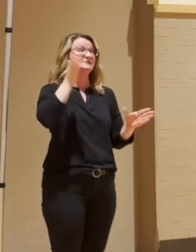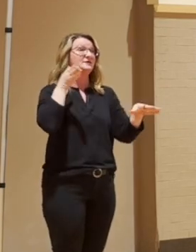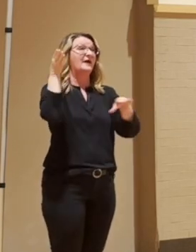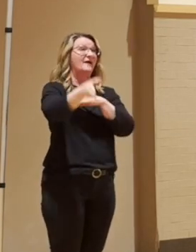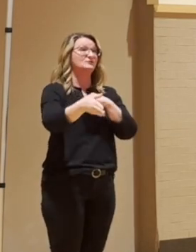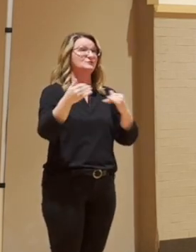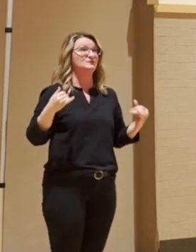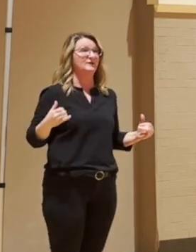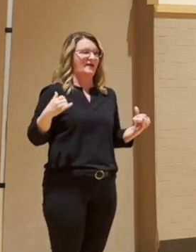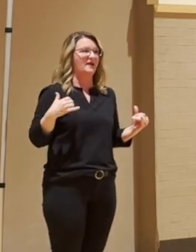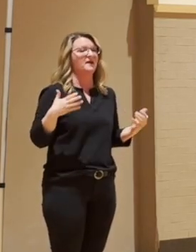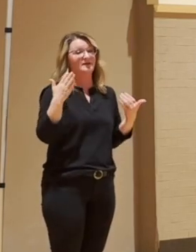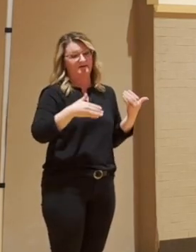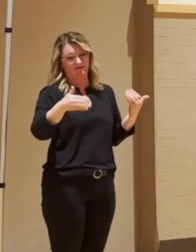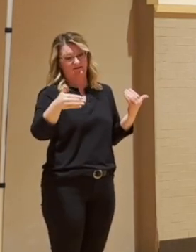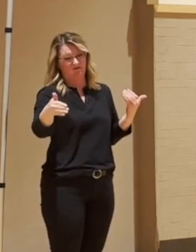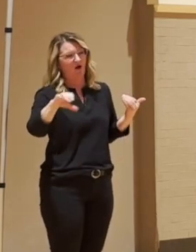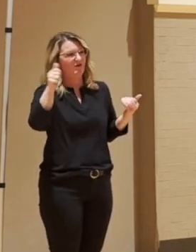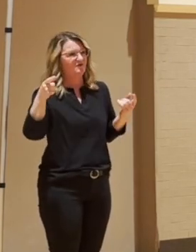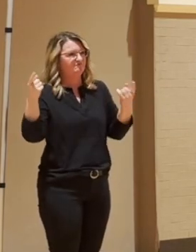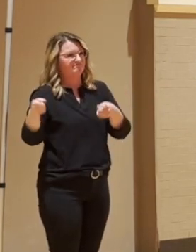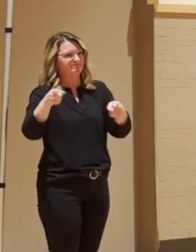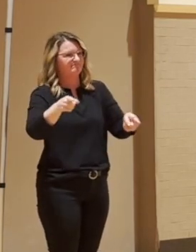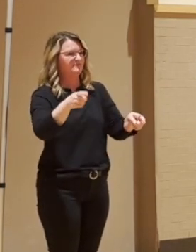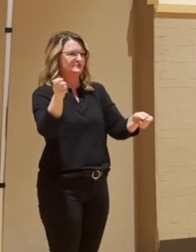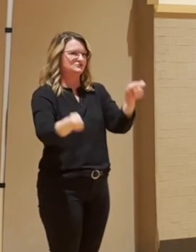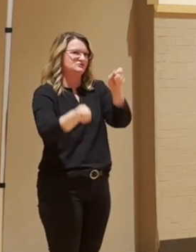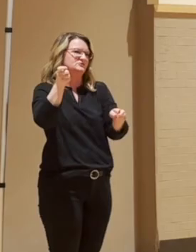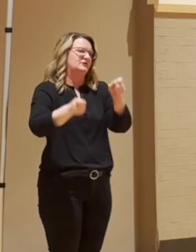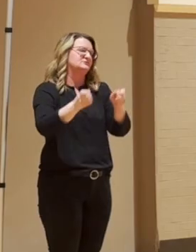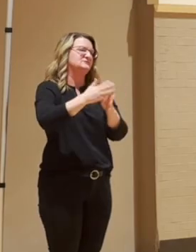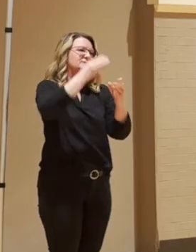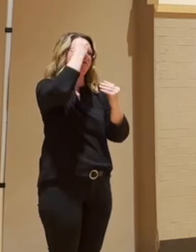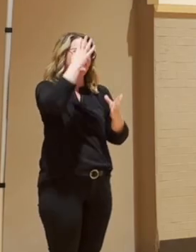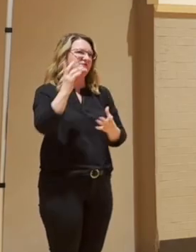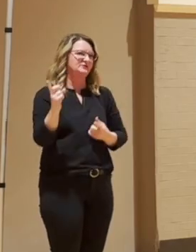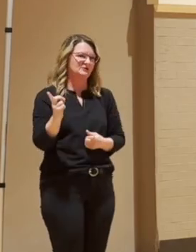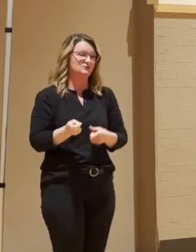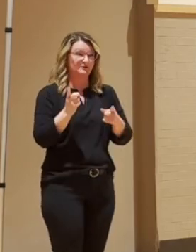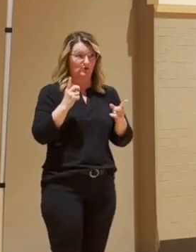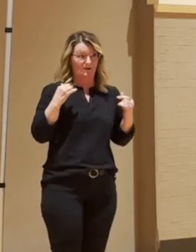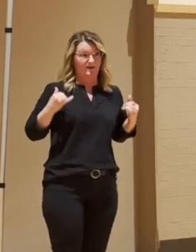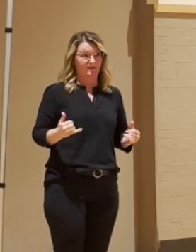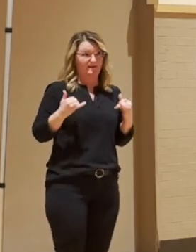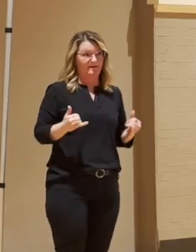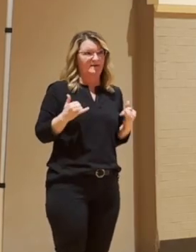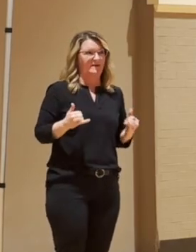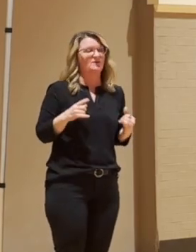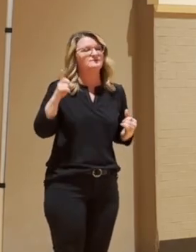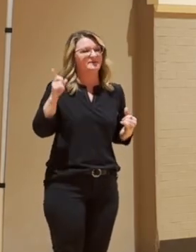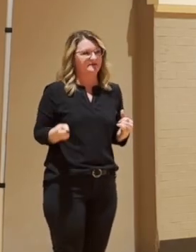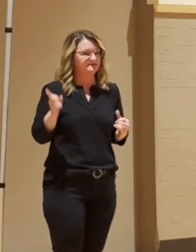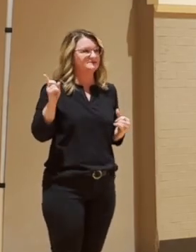date, subsequent events could have happened and could have changed some of the information that is here. So we're saying as of today and as of right now, this